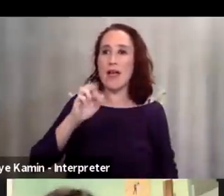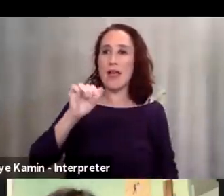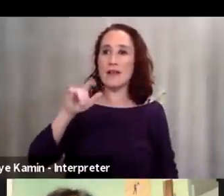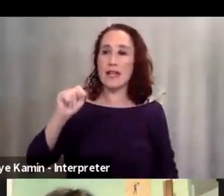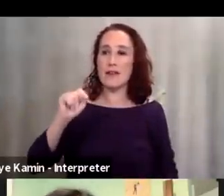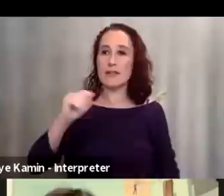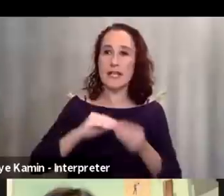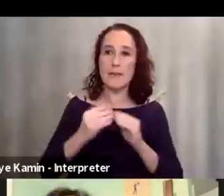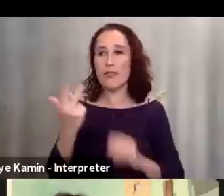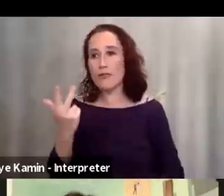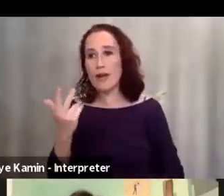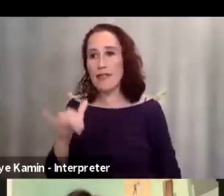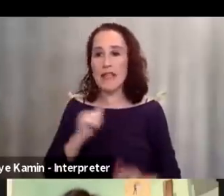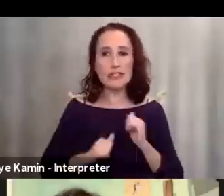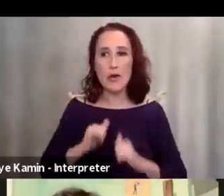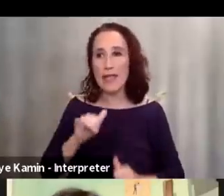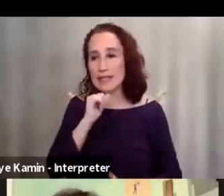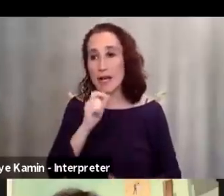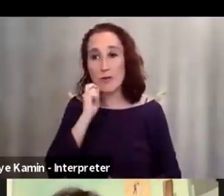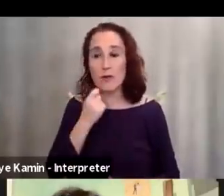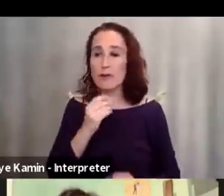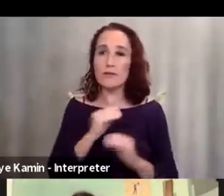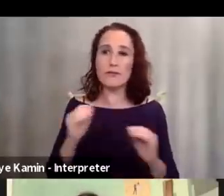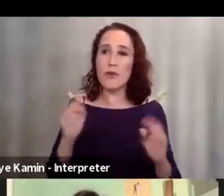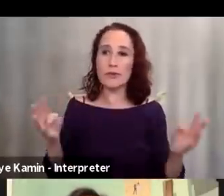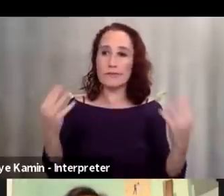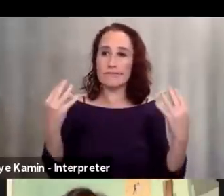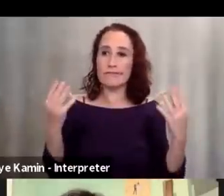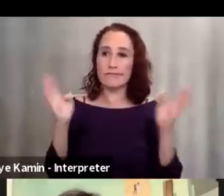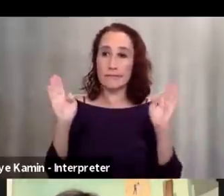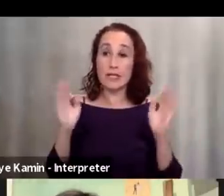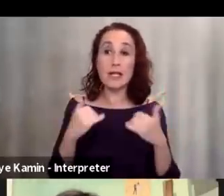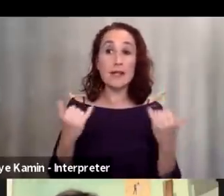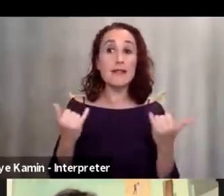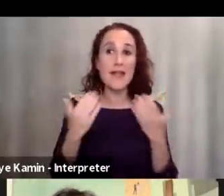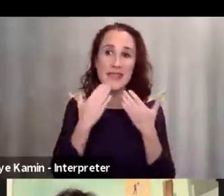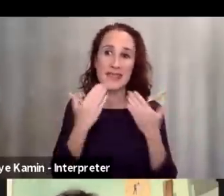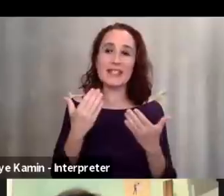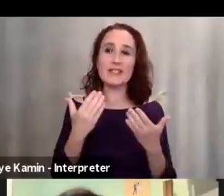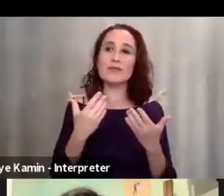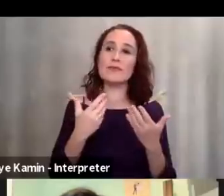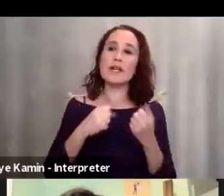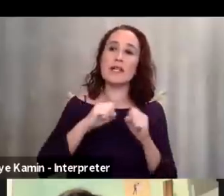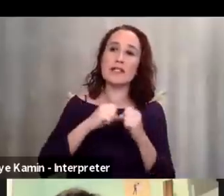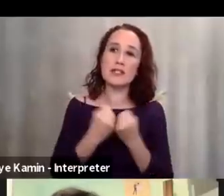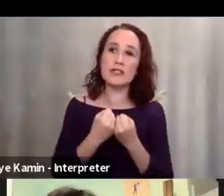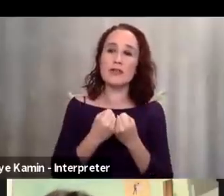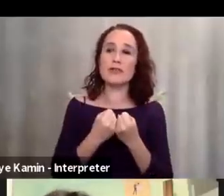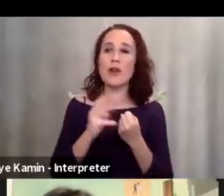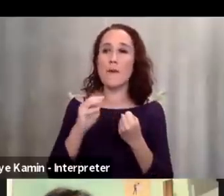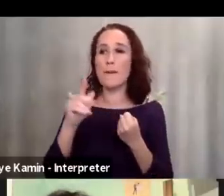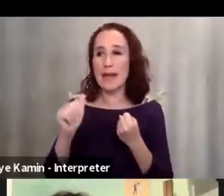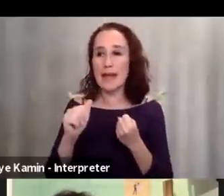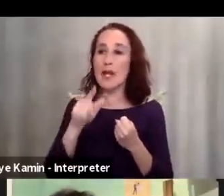like that's not cool. There was no one to hear that. Now, thanks to social media, thanks to Twitter, these